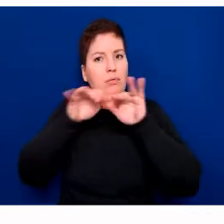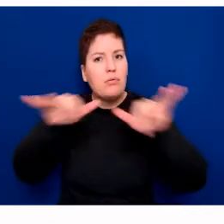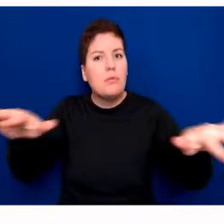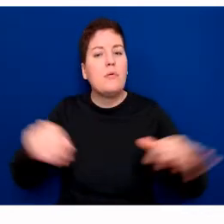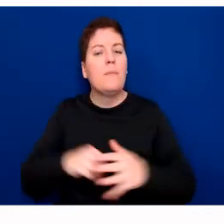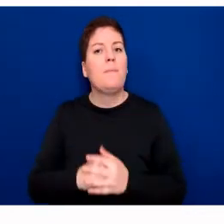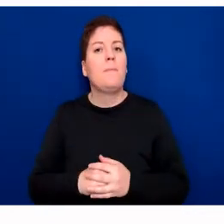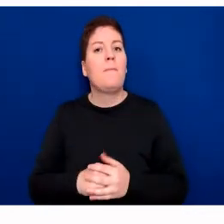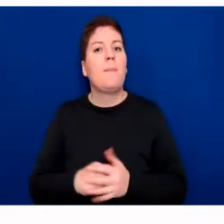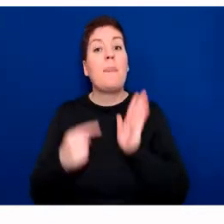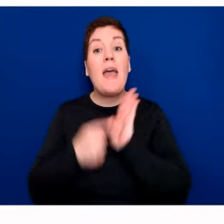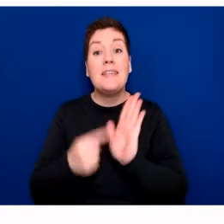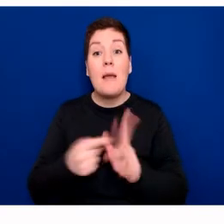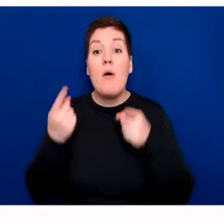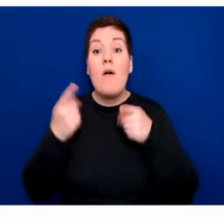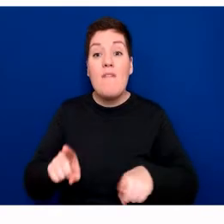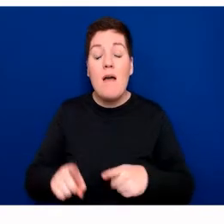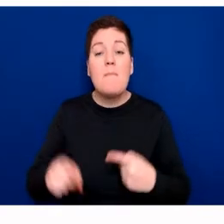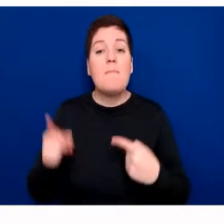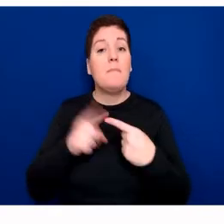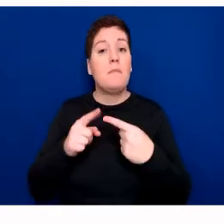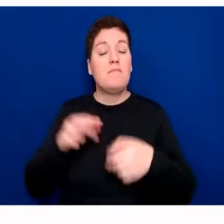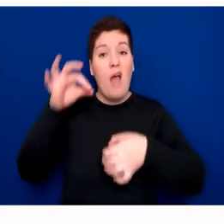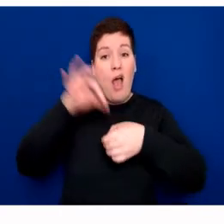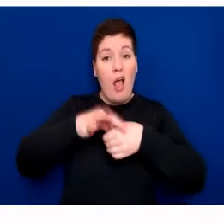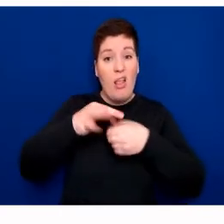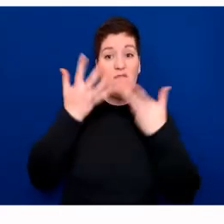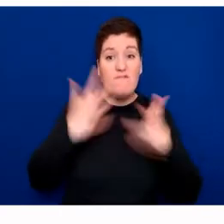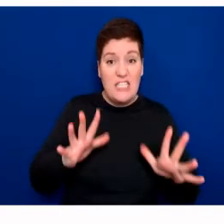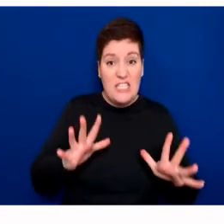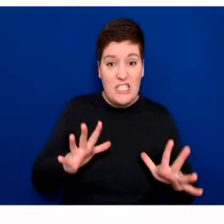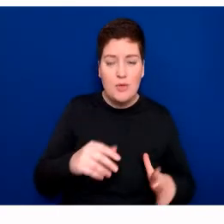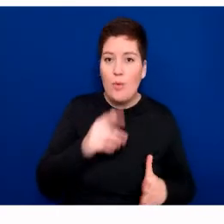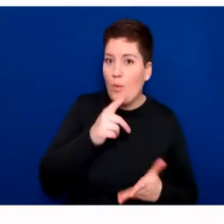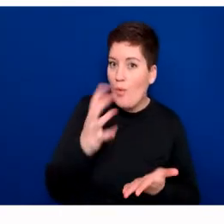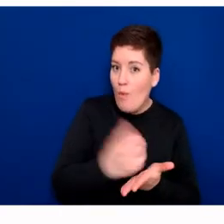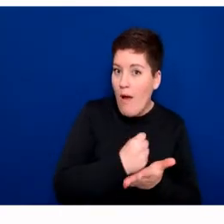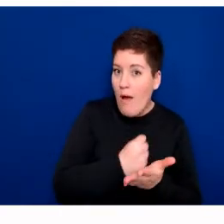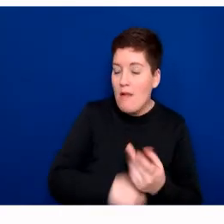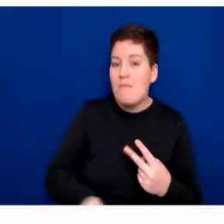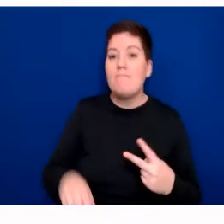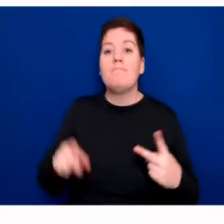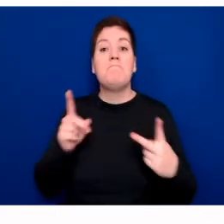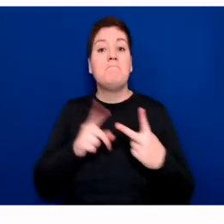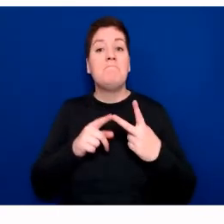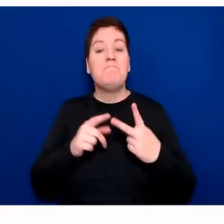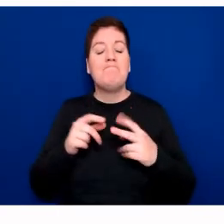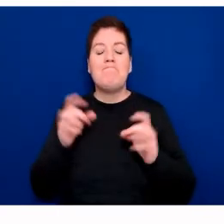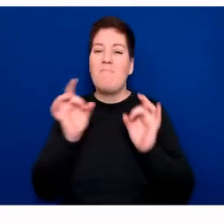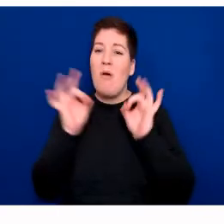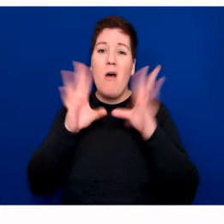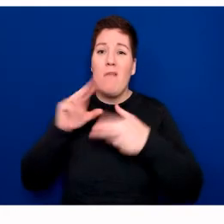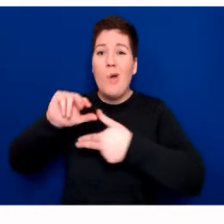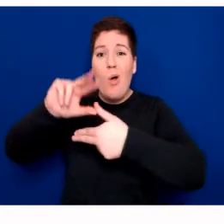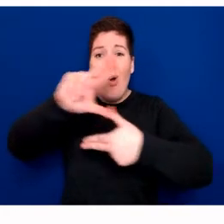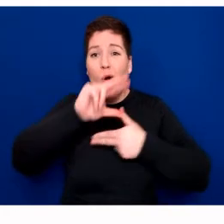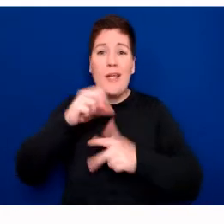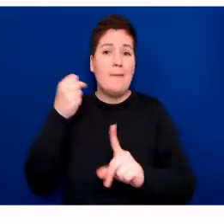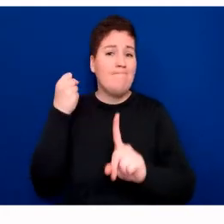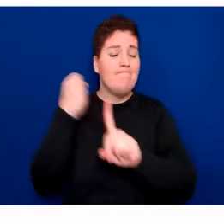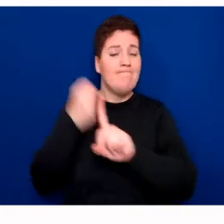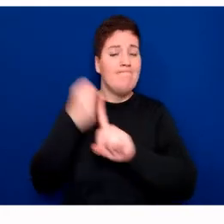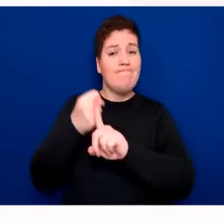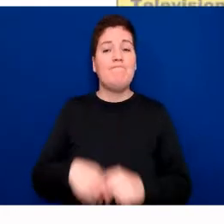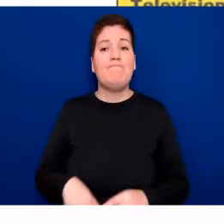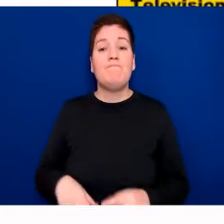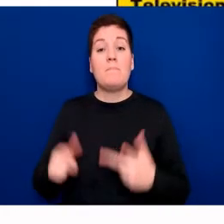election, a devastating hurricane, or the results of a science experiment. The day an